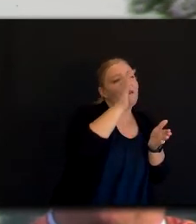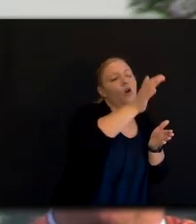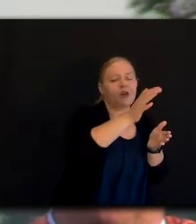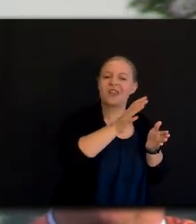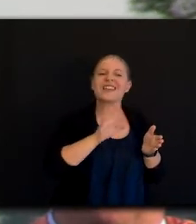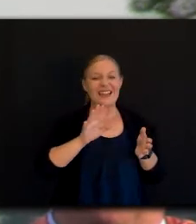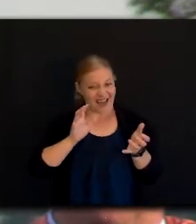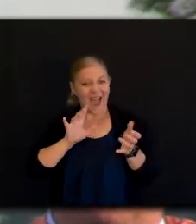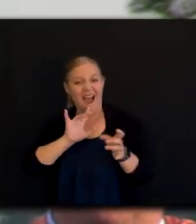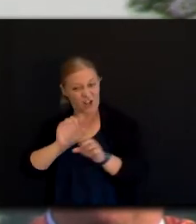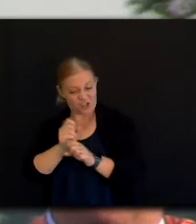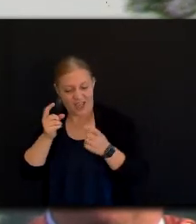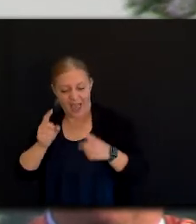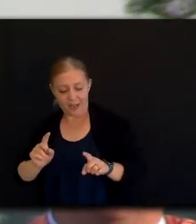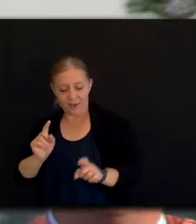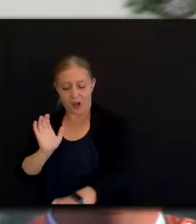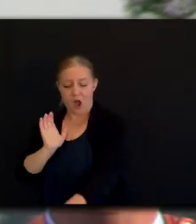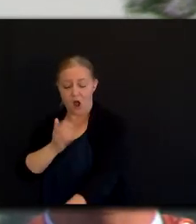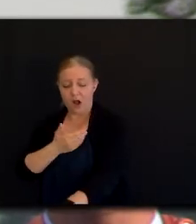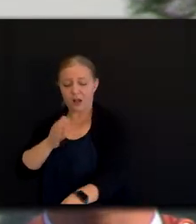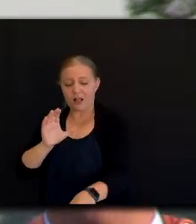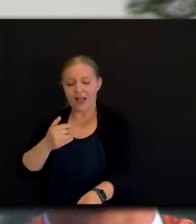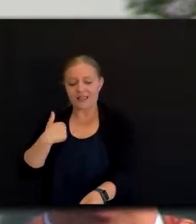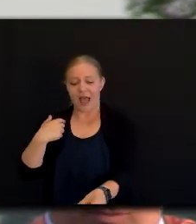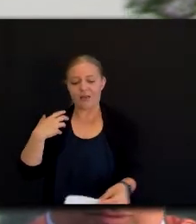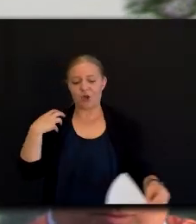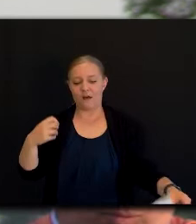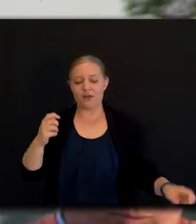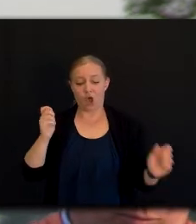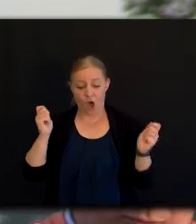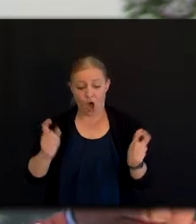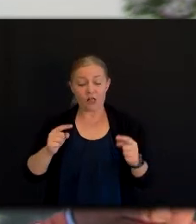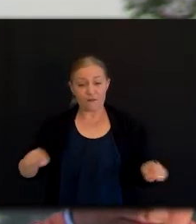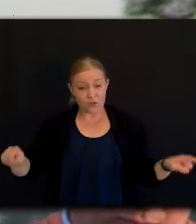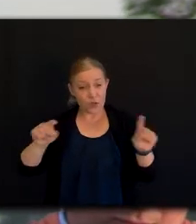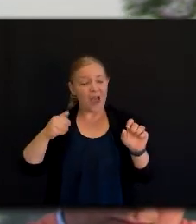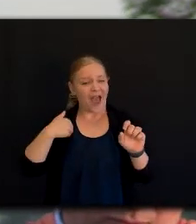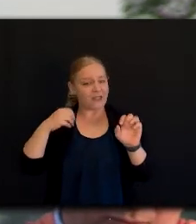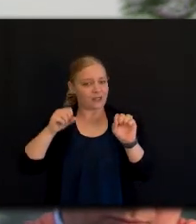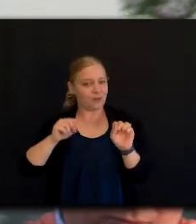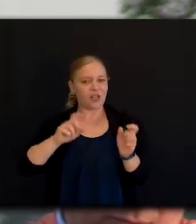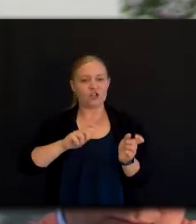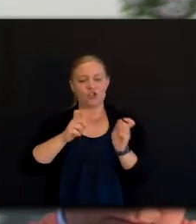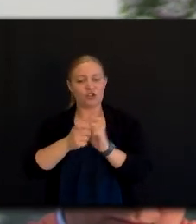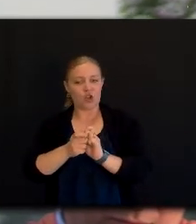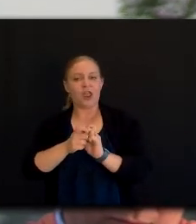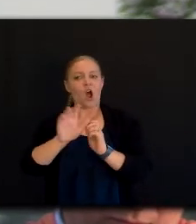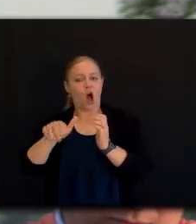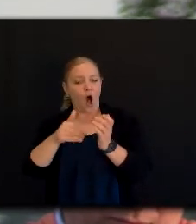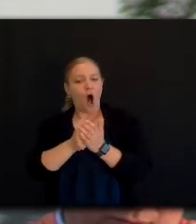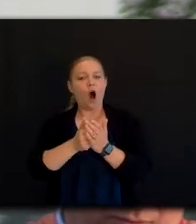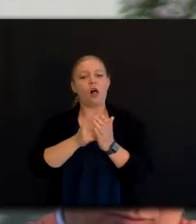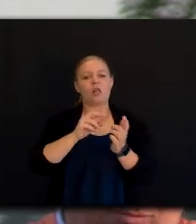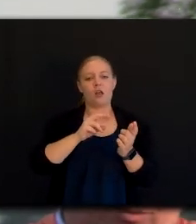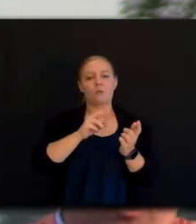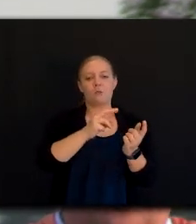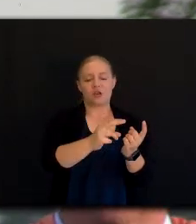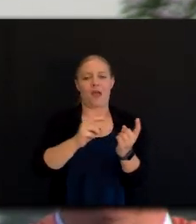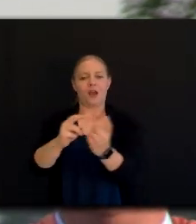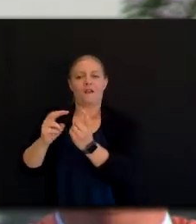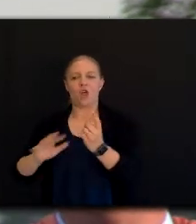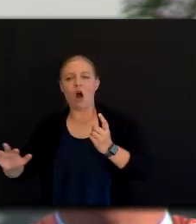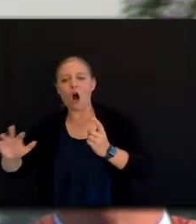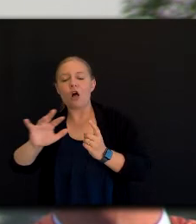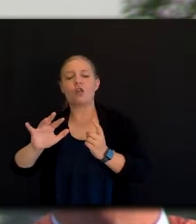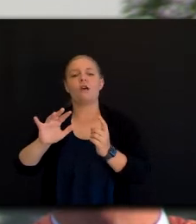the unique potential of our class, I am confident that every one of us has the potential to change our respective corners of the world. And